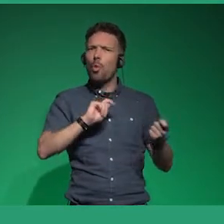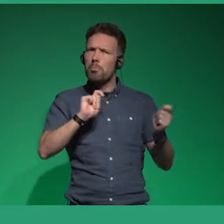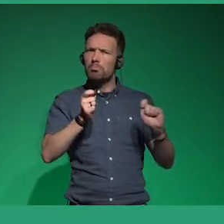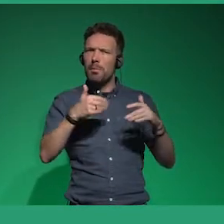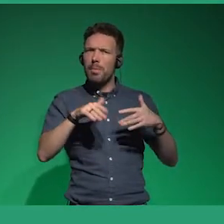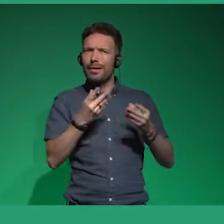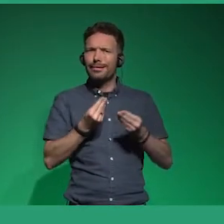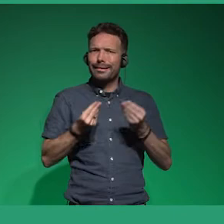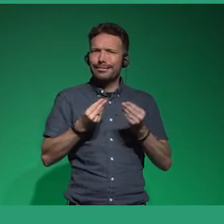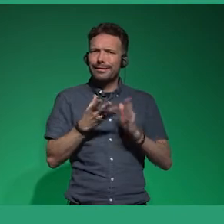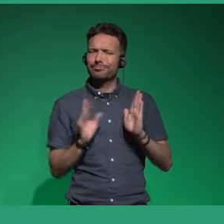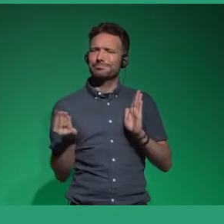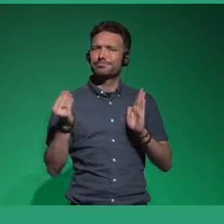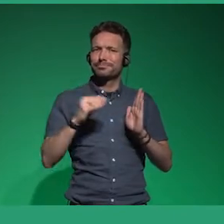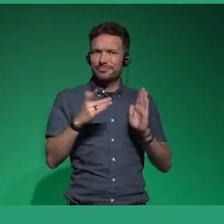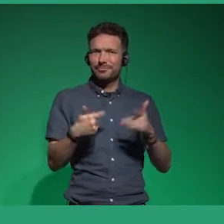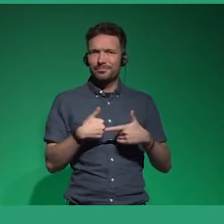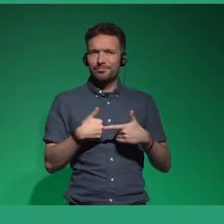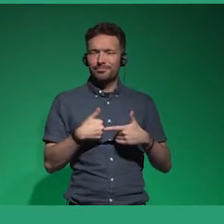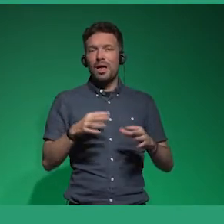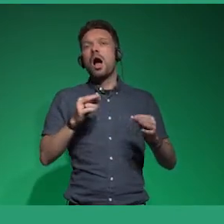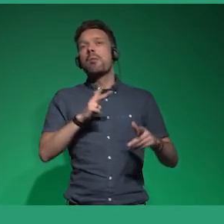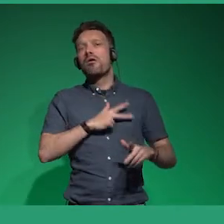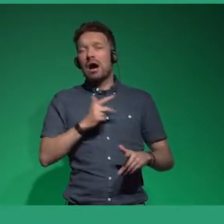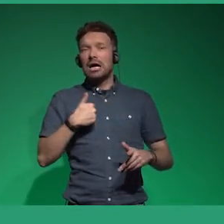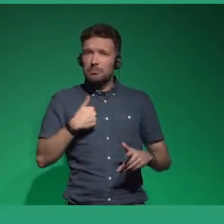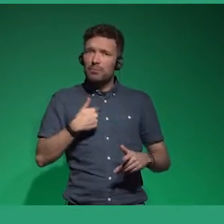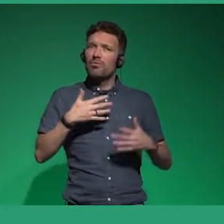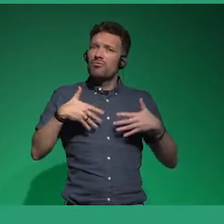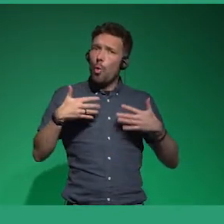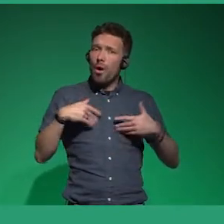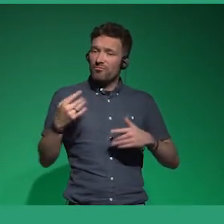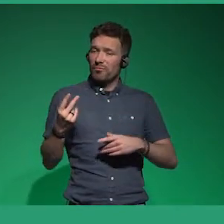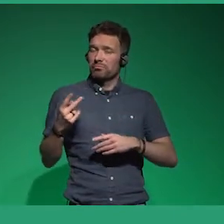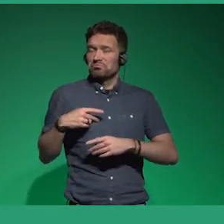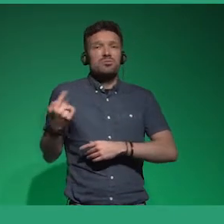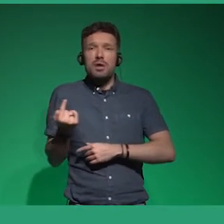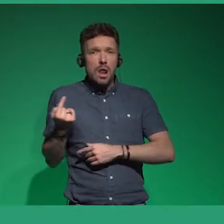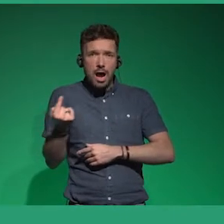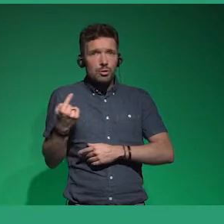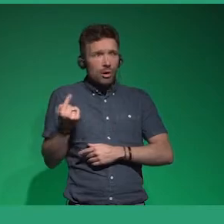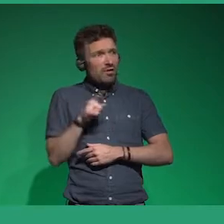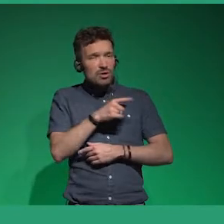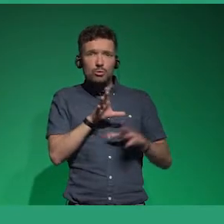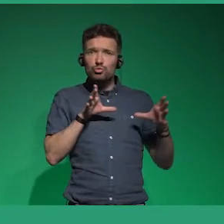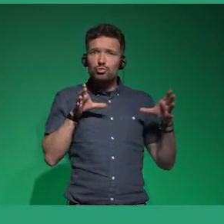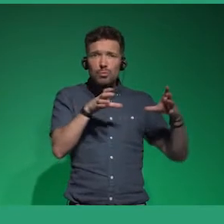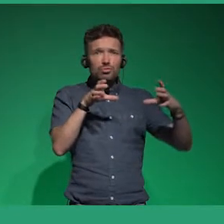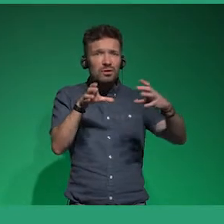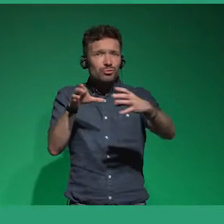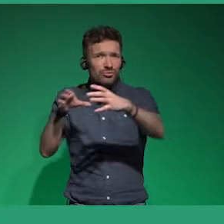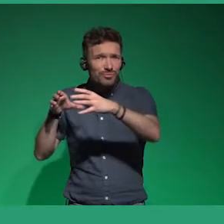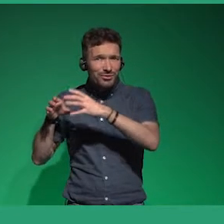to actually do it together and learn from each other. And that's why we are very happy to do it with Sikukeluang and with the